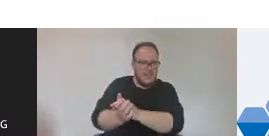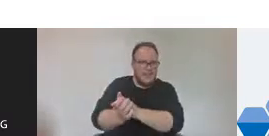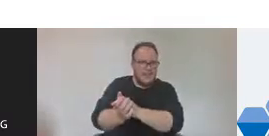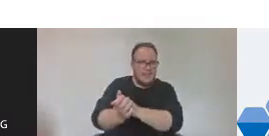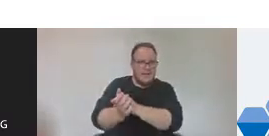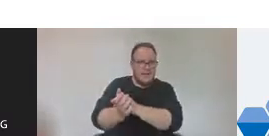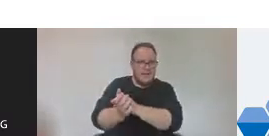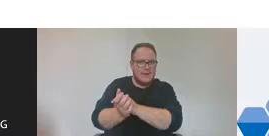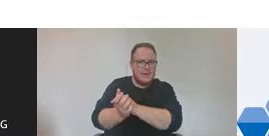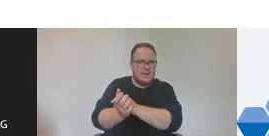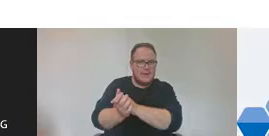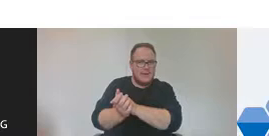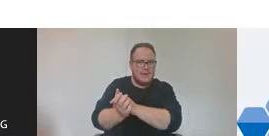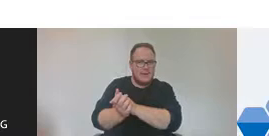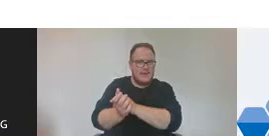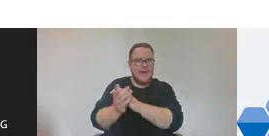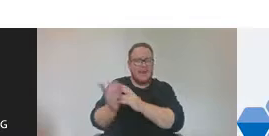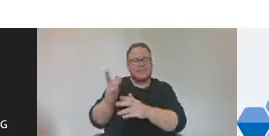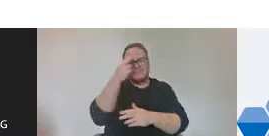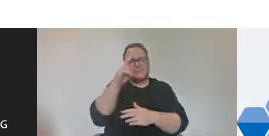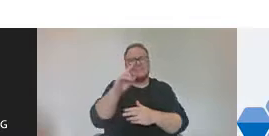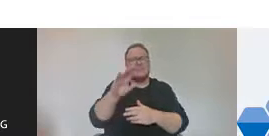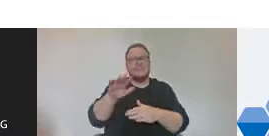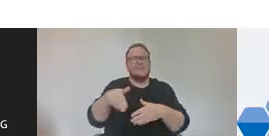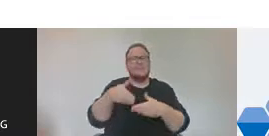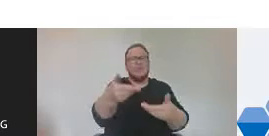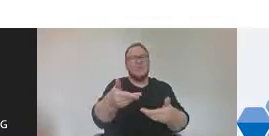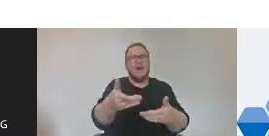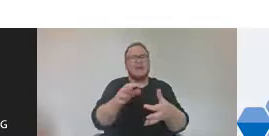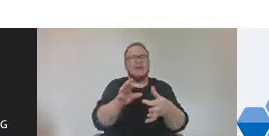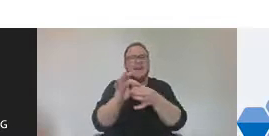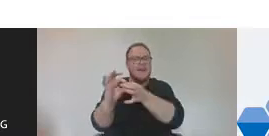are being called provider collaboratives. That's groups of